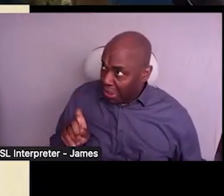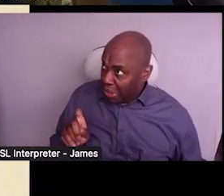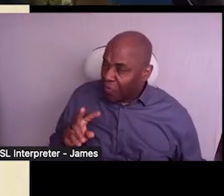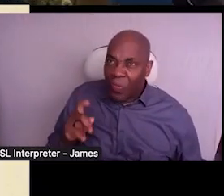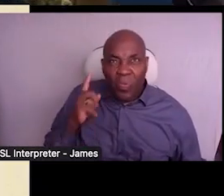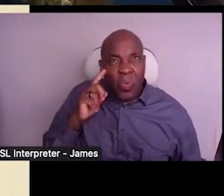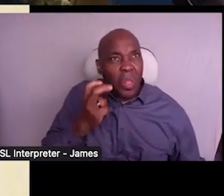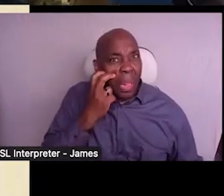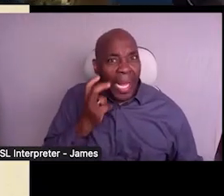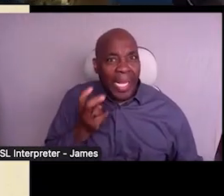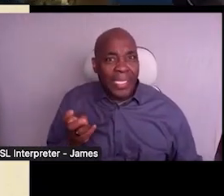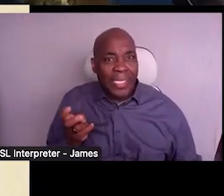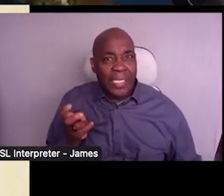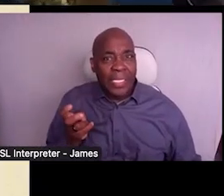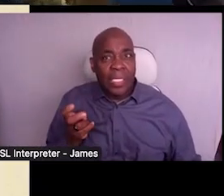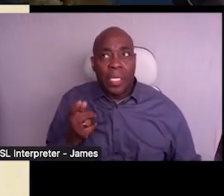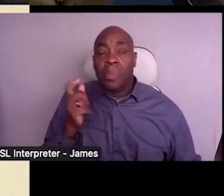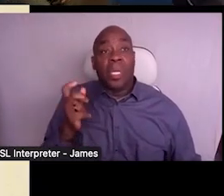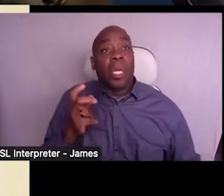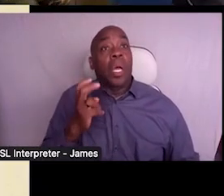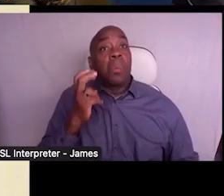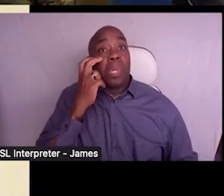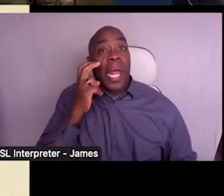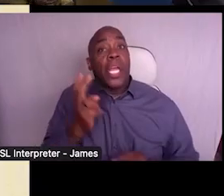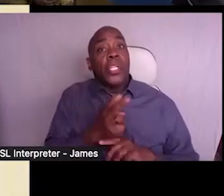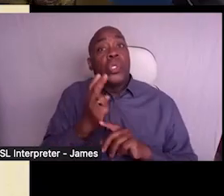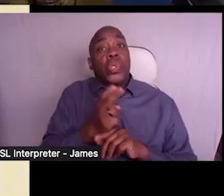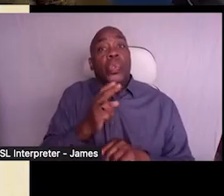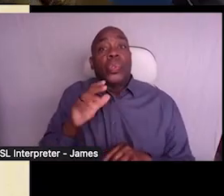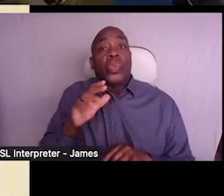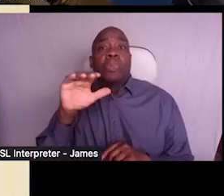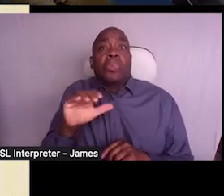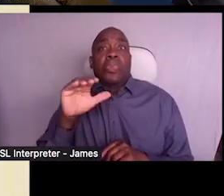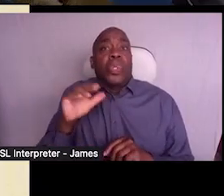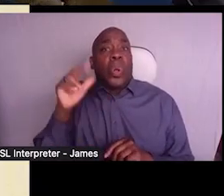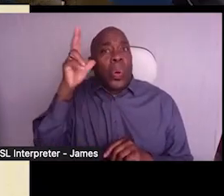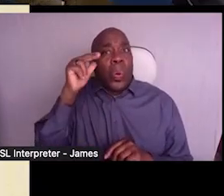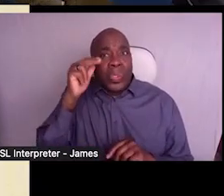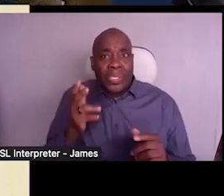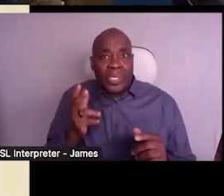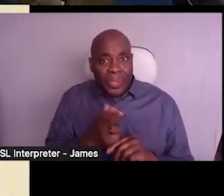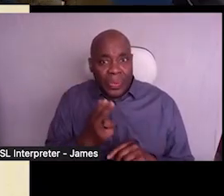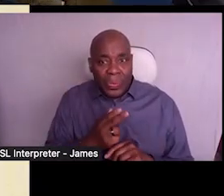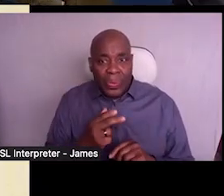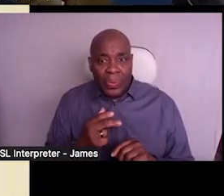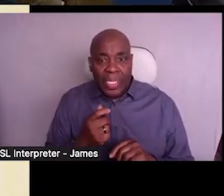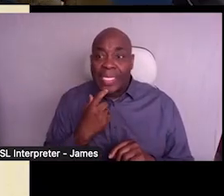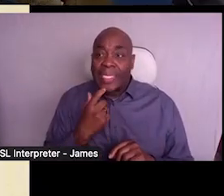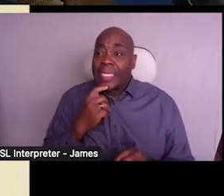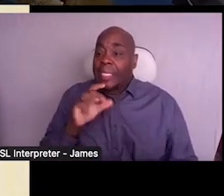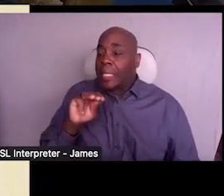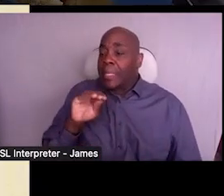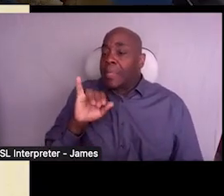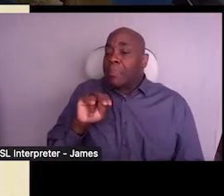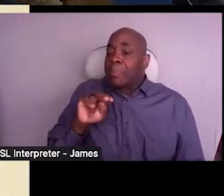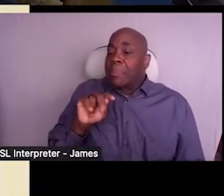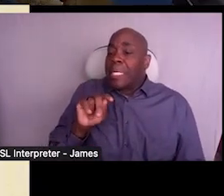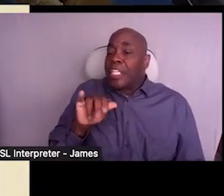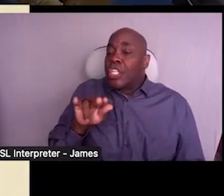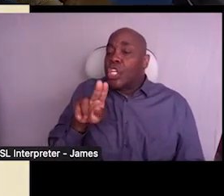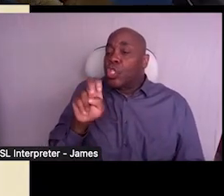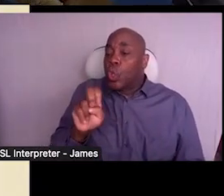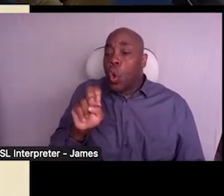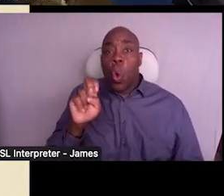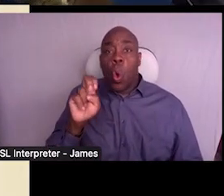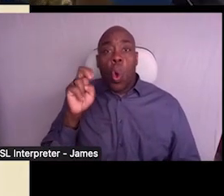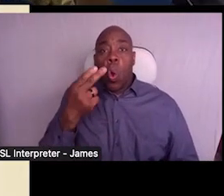It's Yeah. because like the blind use miniature ponies or horses. Like, is it a horse or It says a miniature horse. miniature horse? Yes. So it sounds